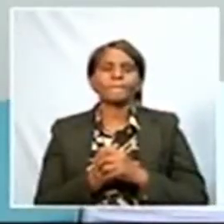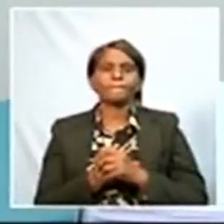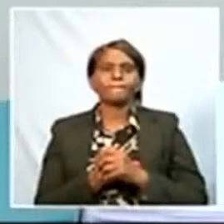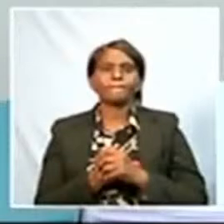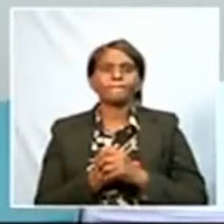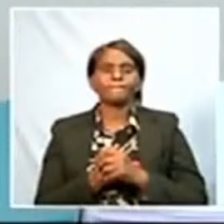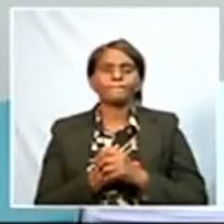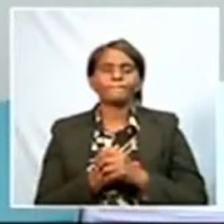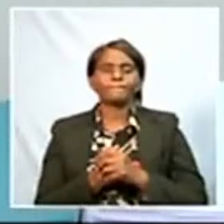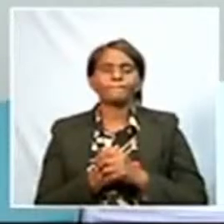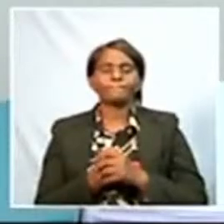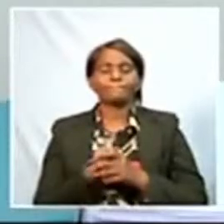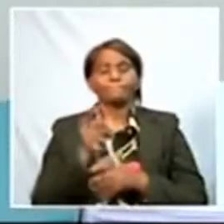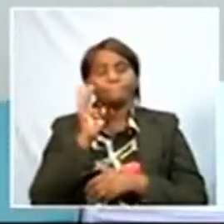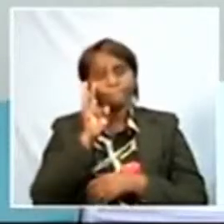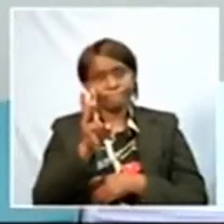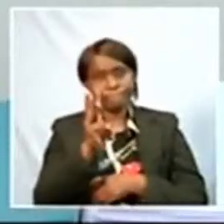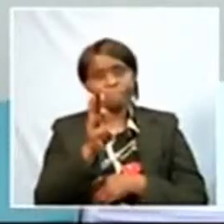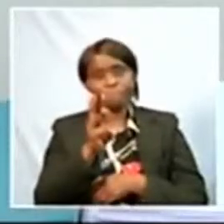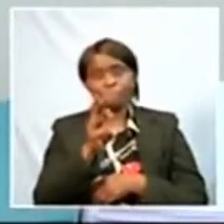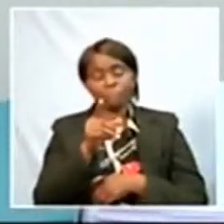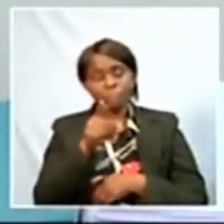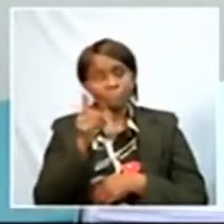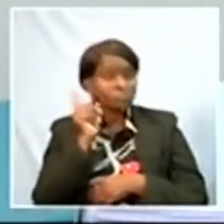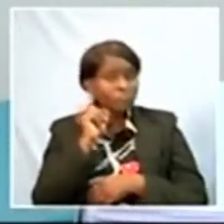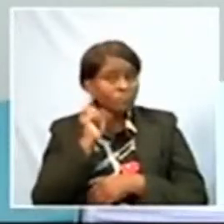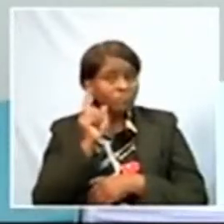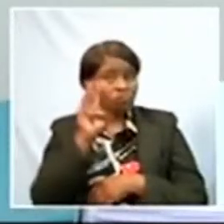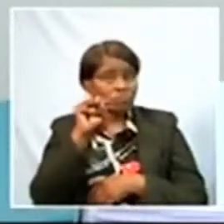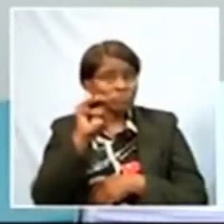We will play a bit of Mingarato, if you have heard of Mingarato.